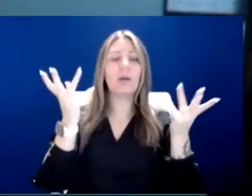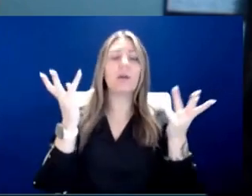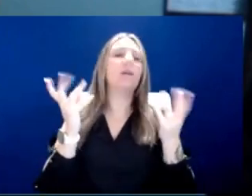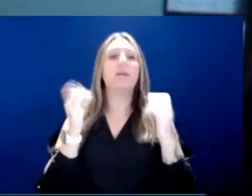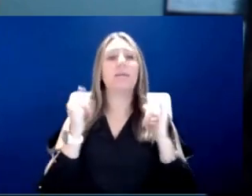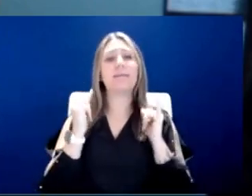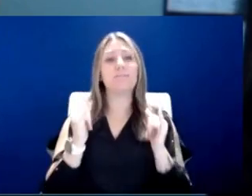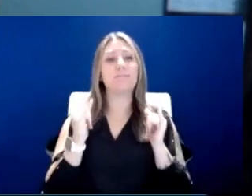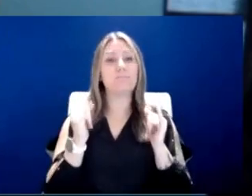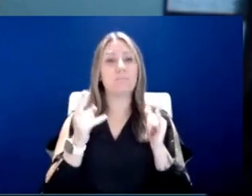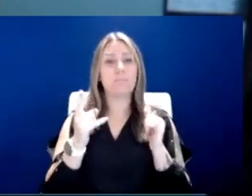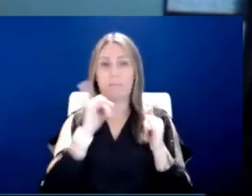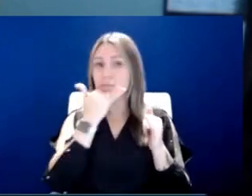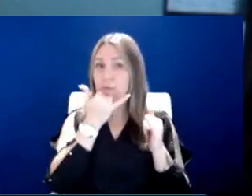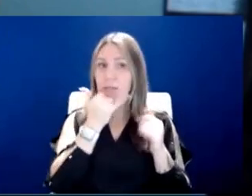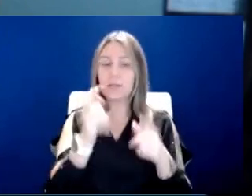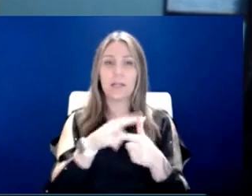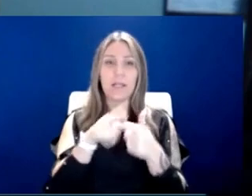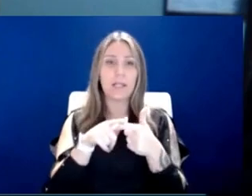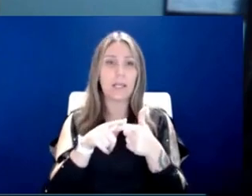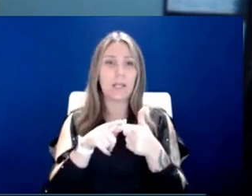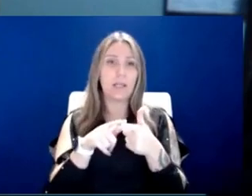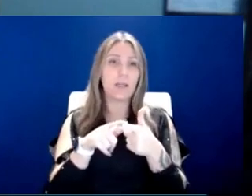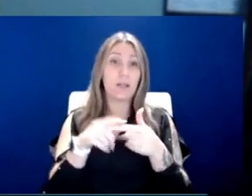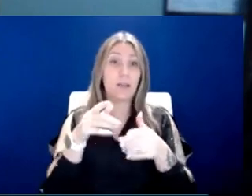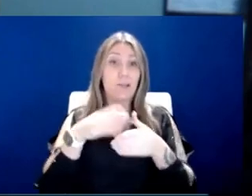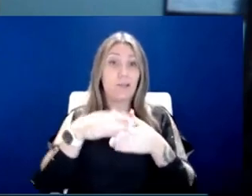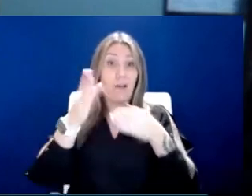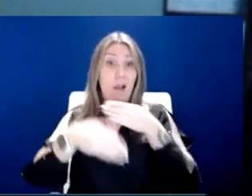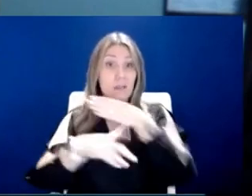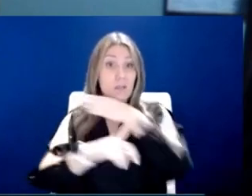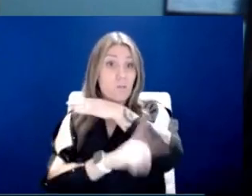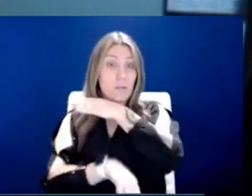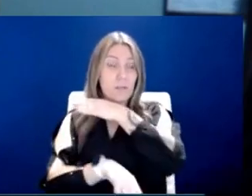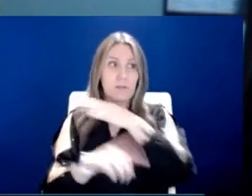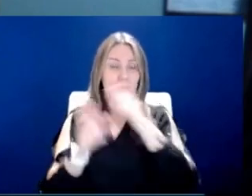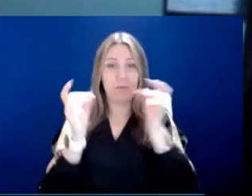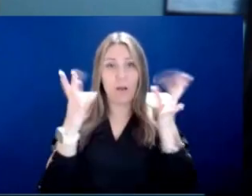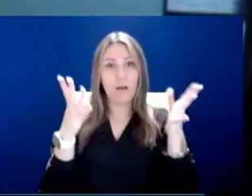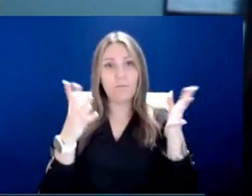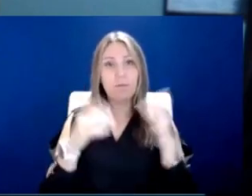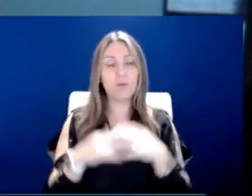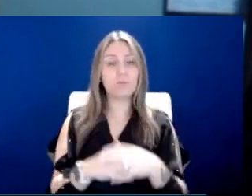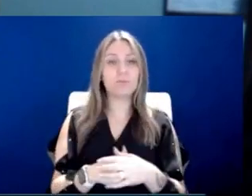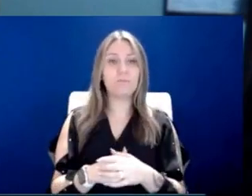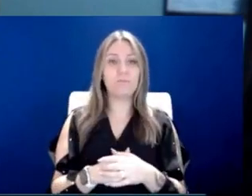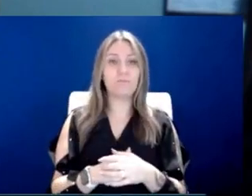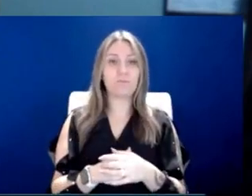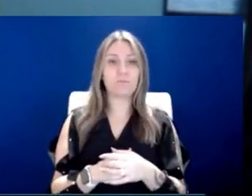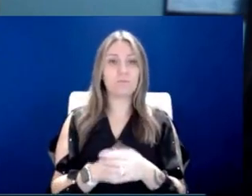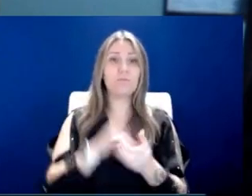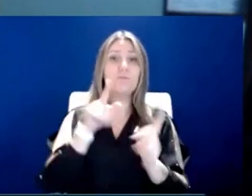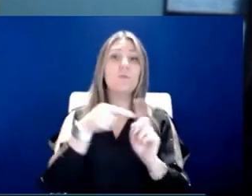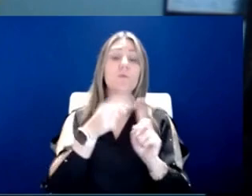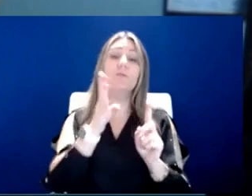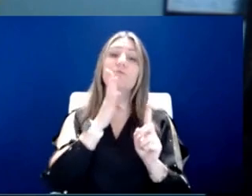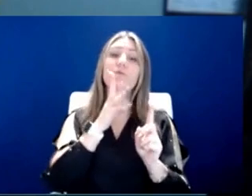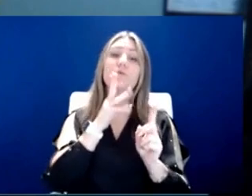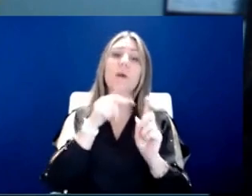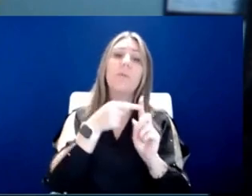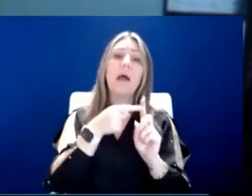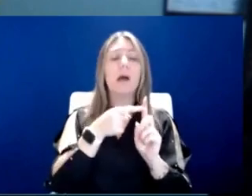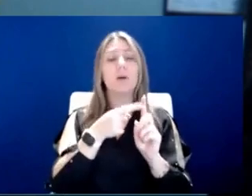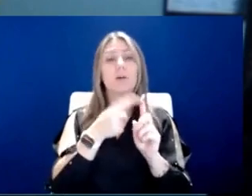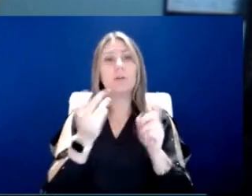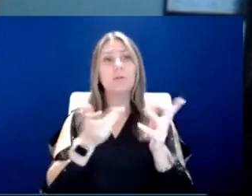a mistake and the consequences are dire. So when we're talking about whether it's in